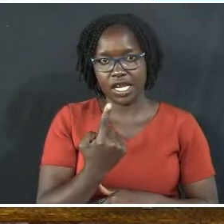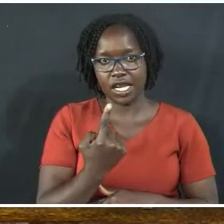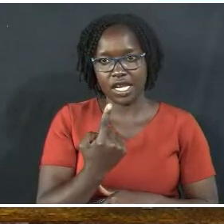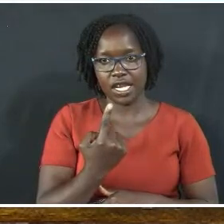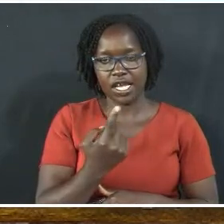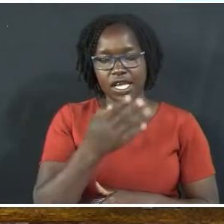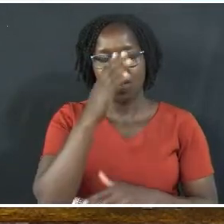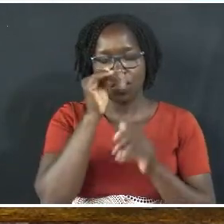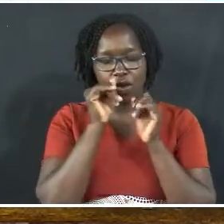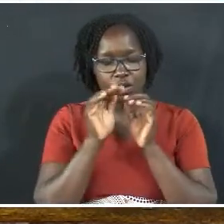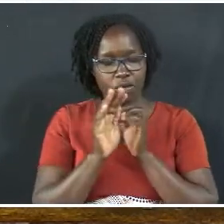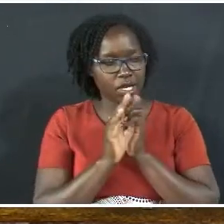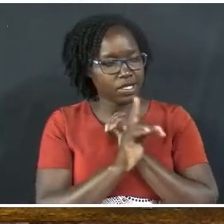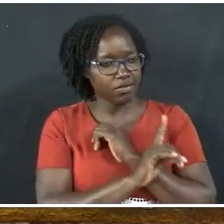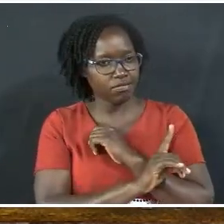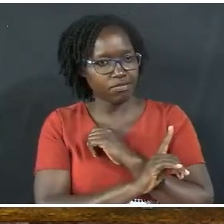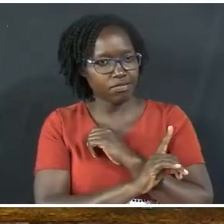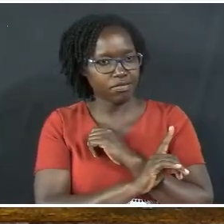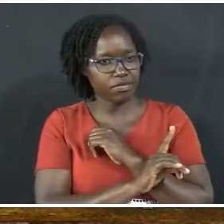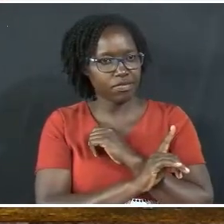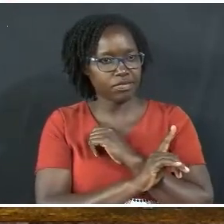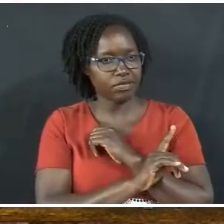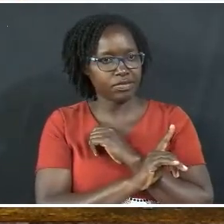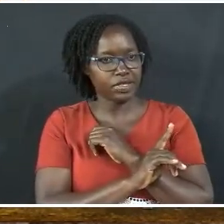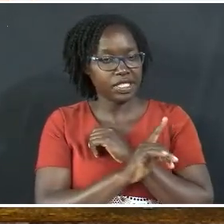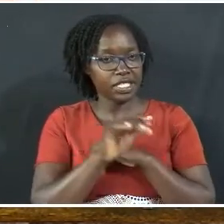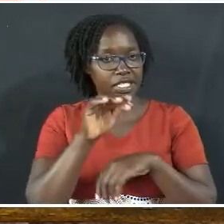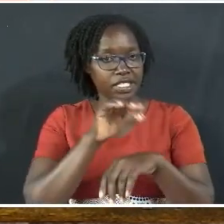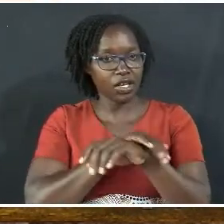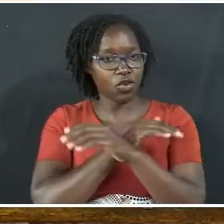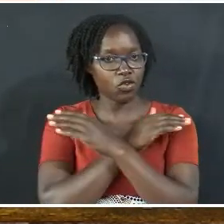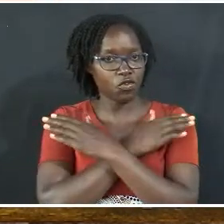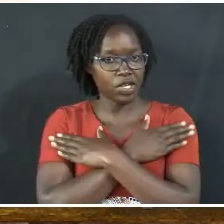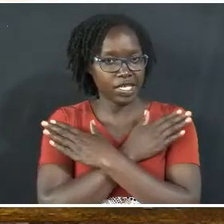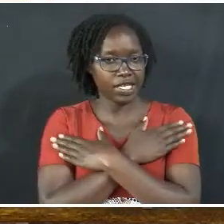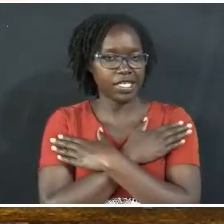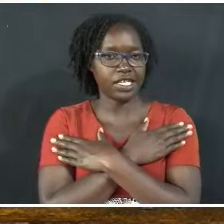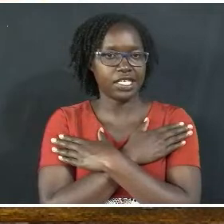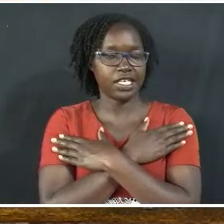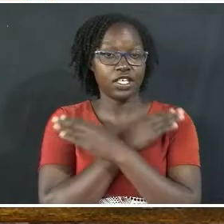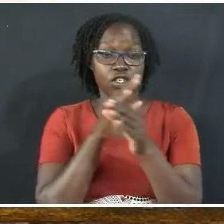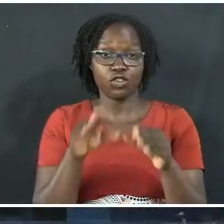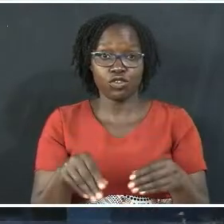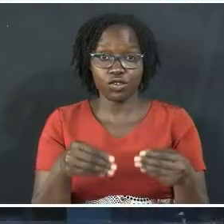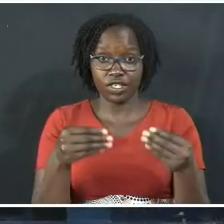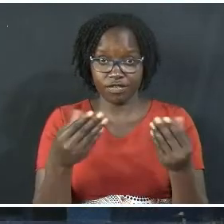May God bless you. It takes a good friend to offer